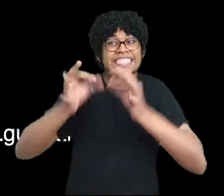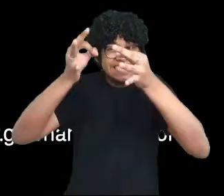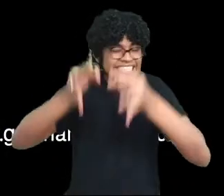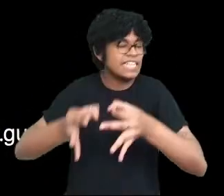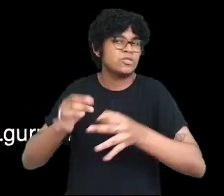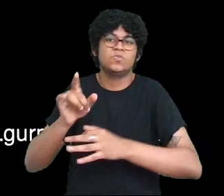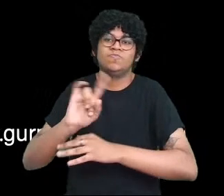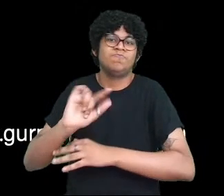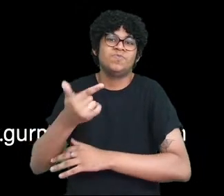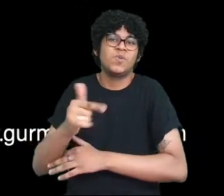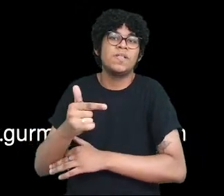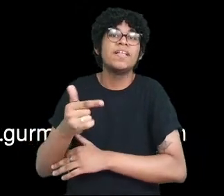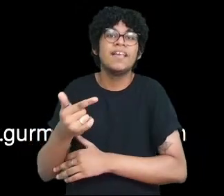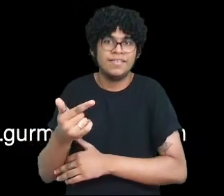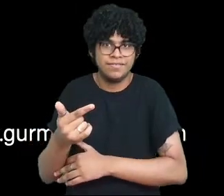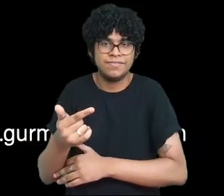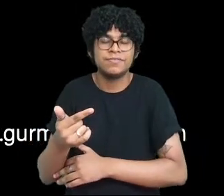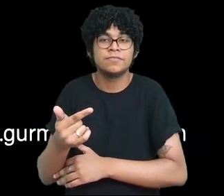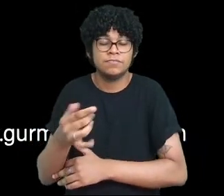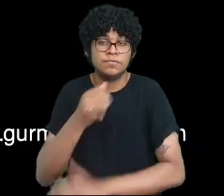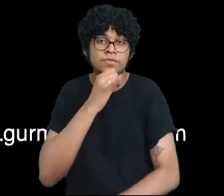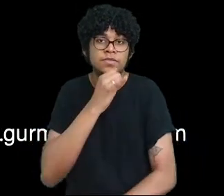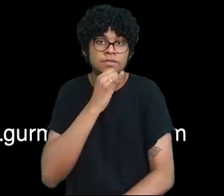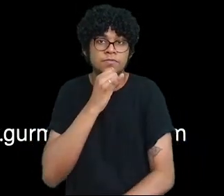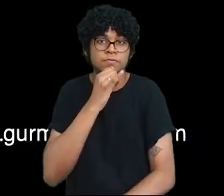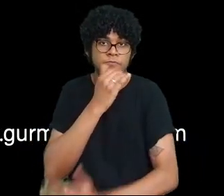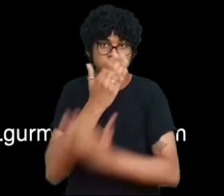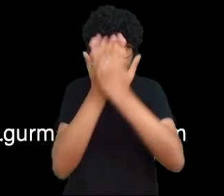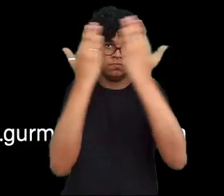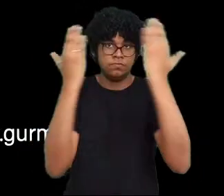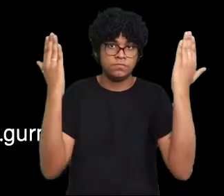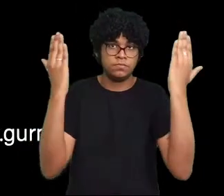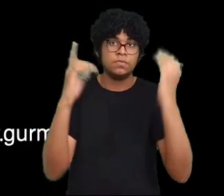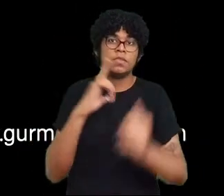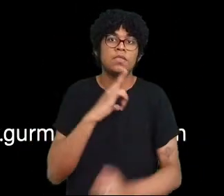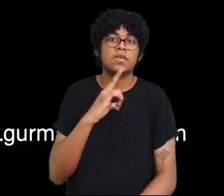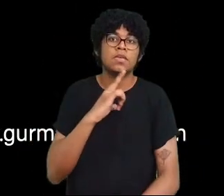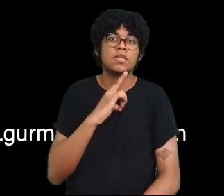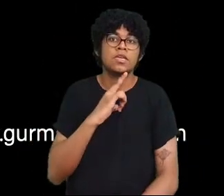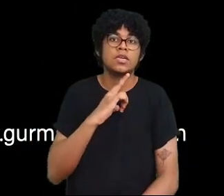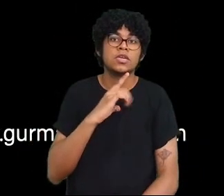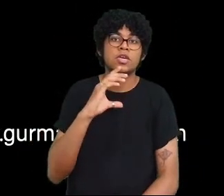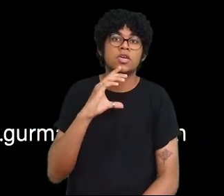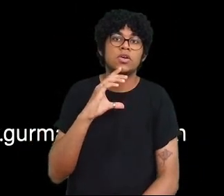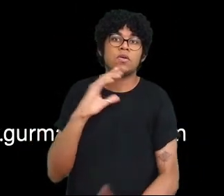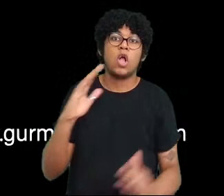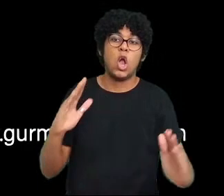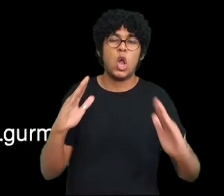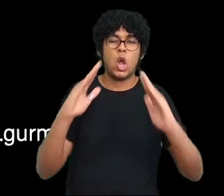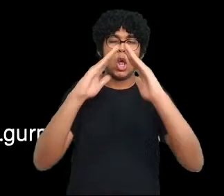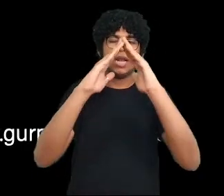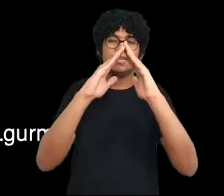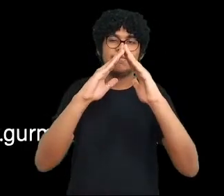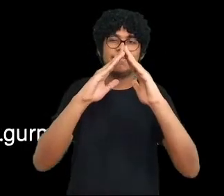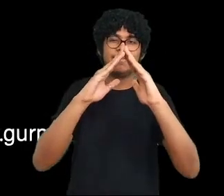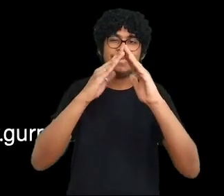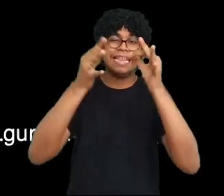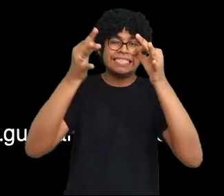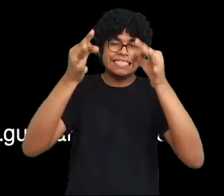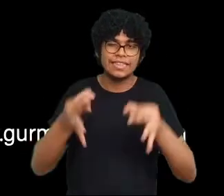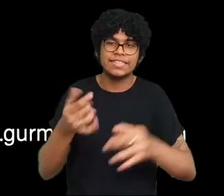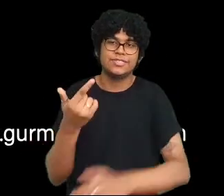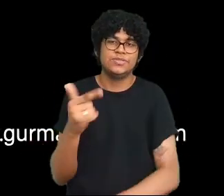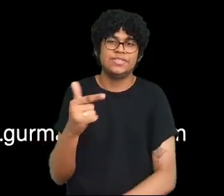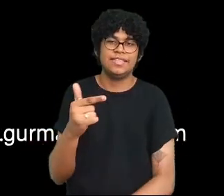this, known as the cone of uncertainty, could be easily the most confusing database